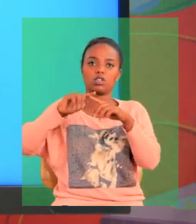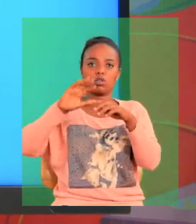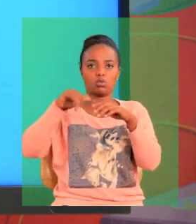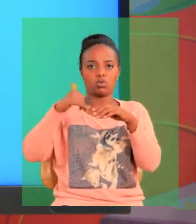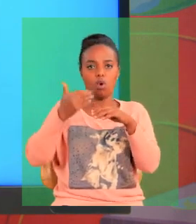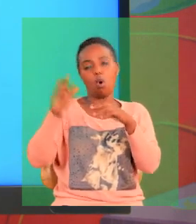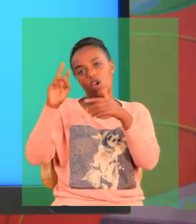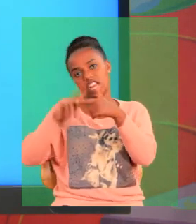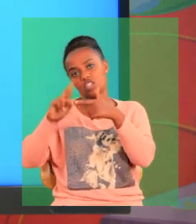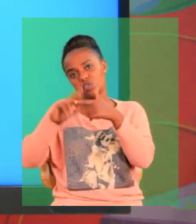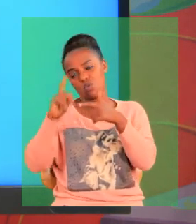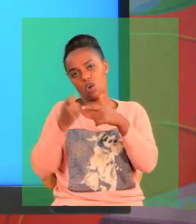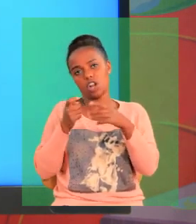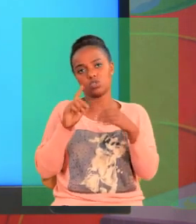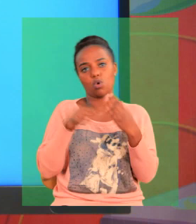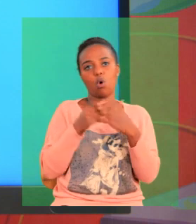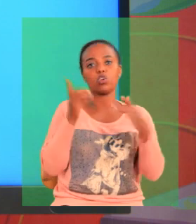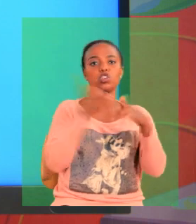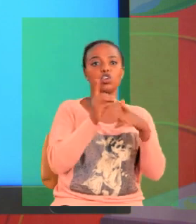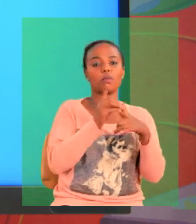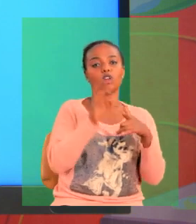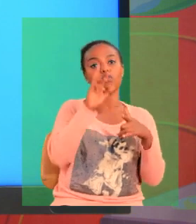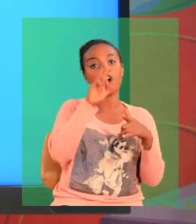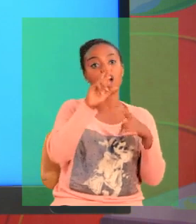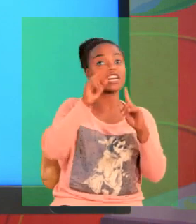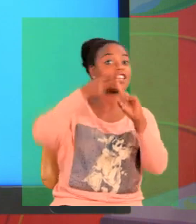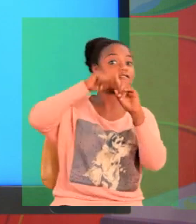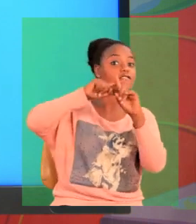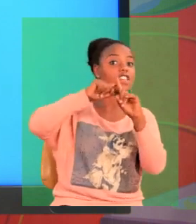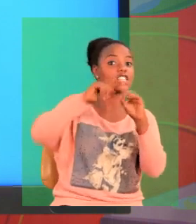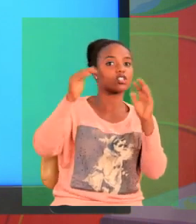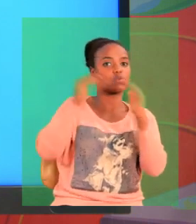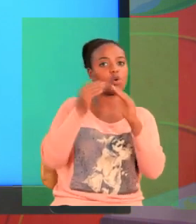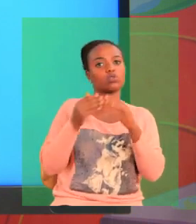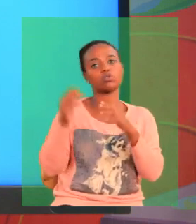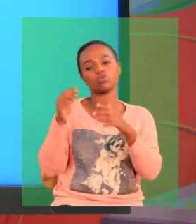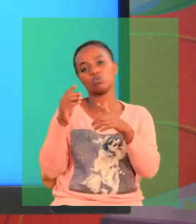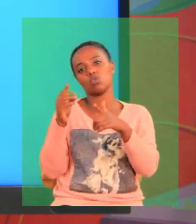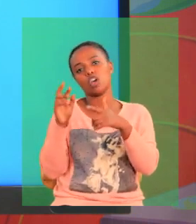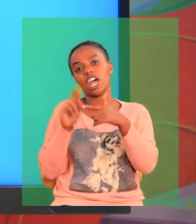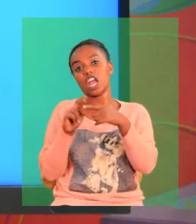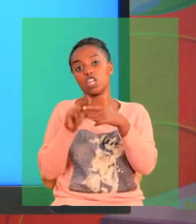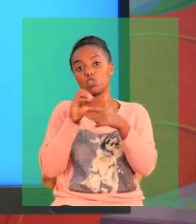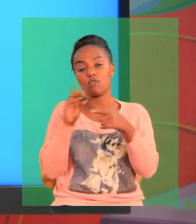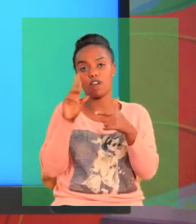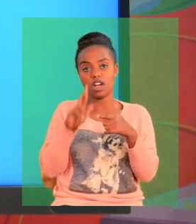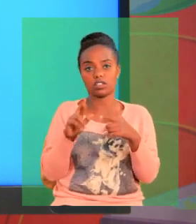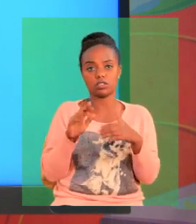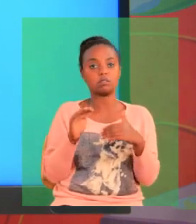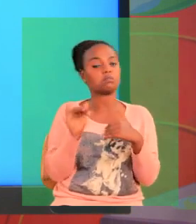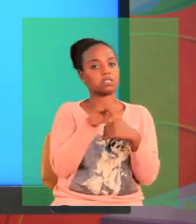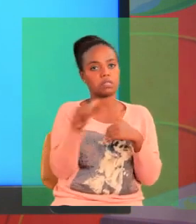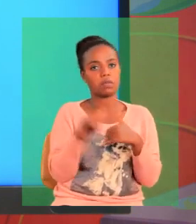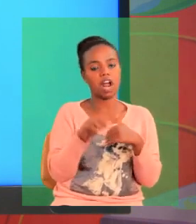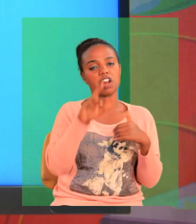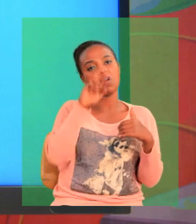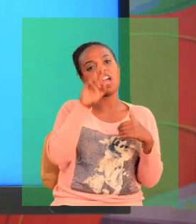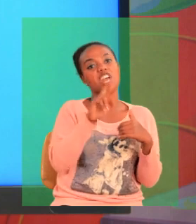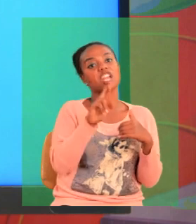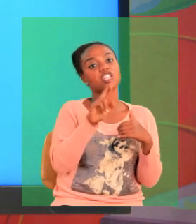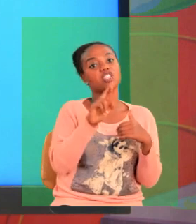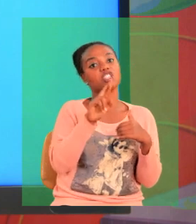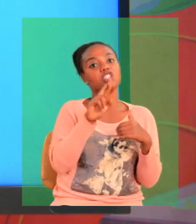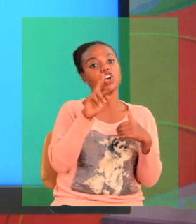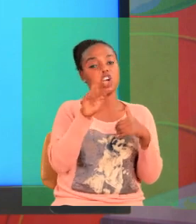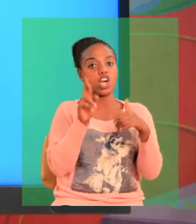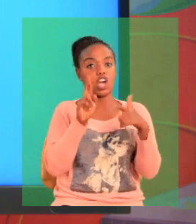So the domain of R inverse is equals to the range of R, and similarly the range of R inverse gives you the domain of